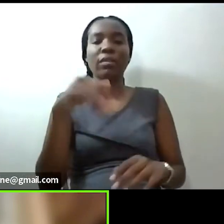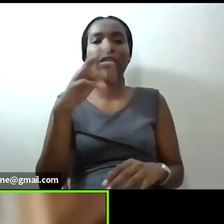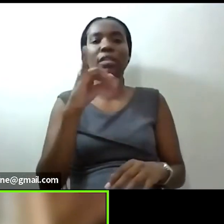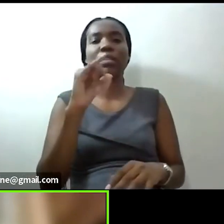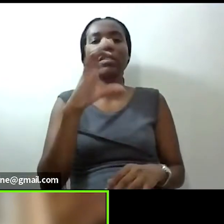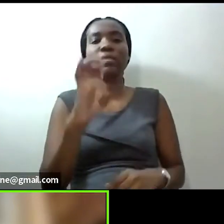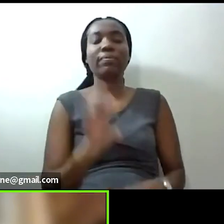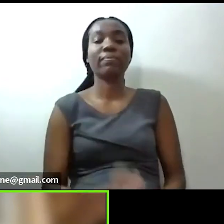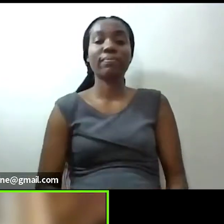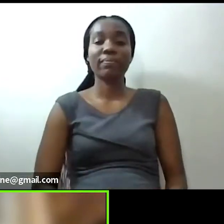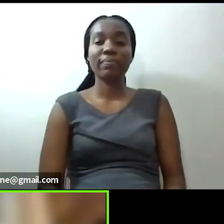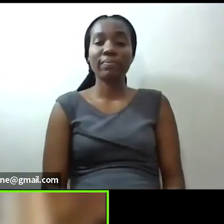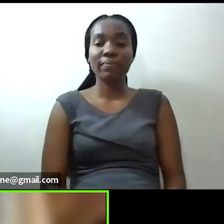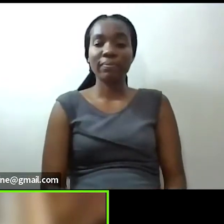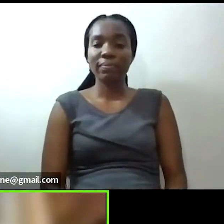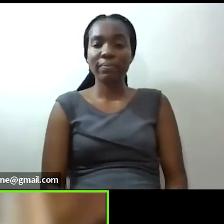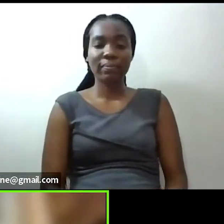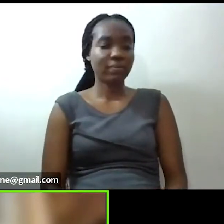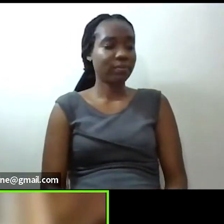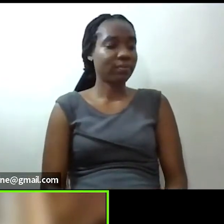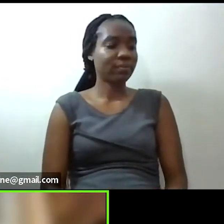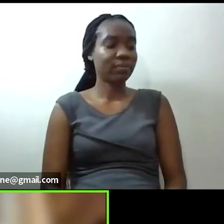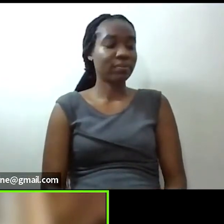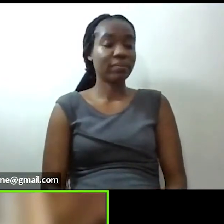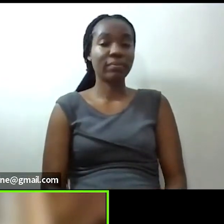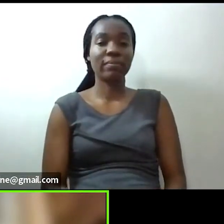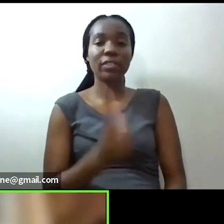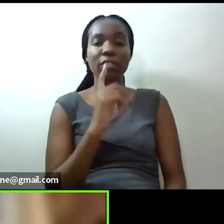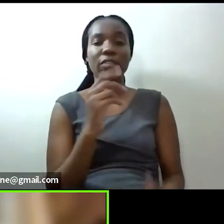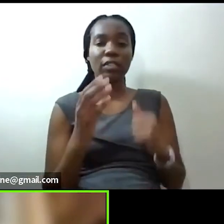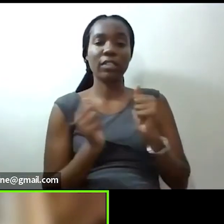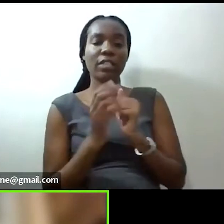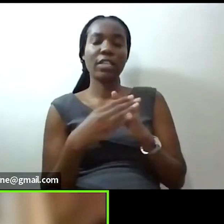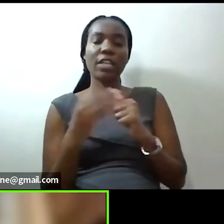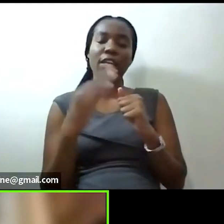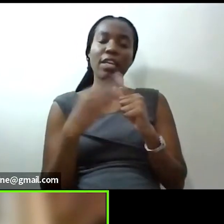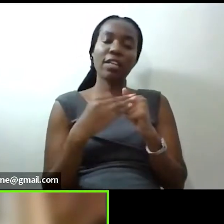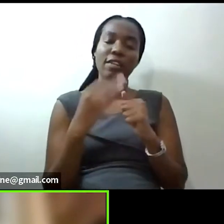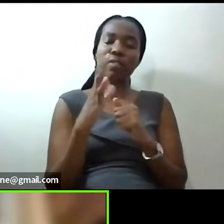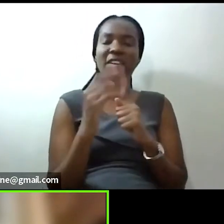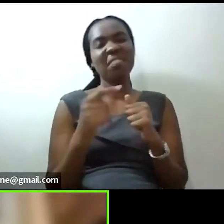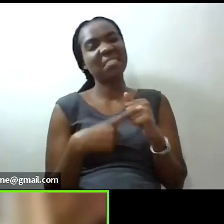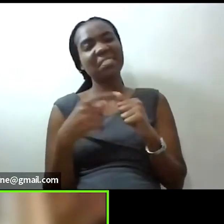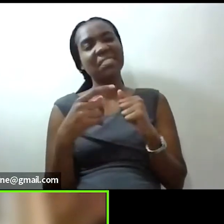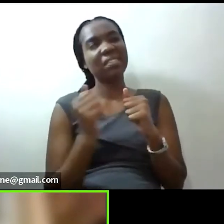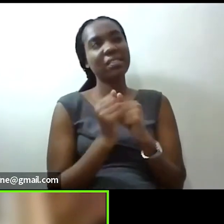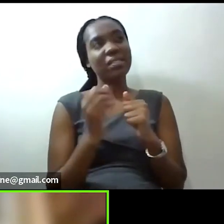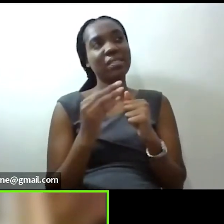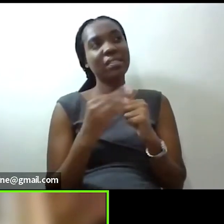Okay. Somebody is saying in 1985-86, there was no government in Uganda. The